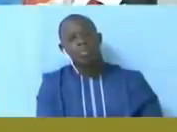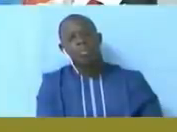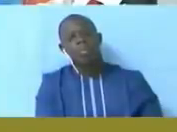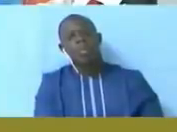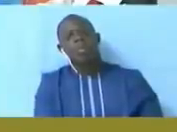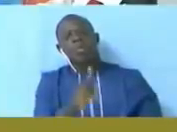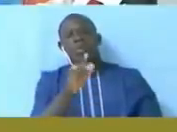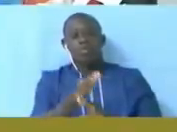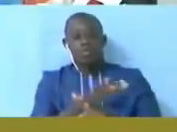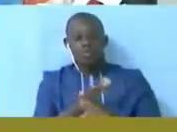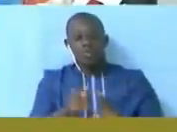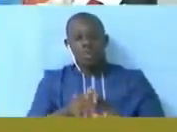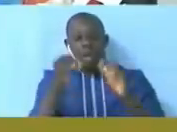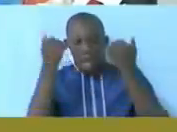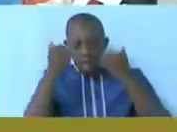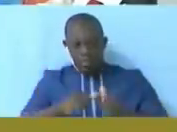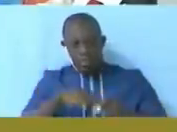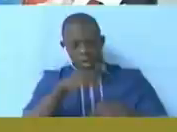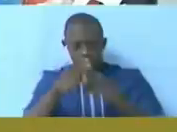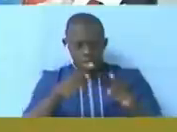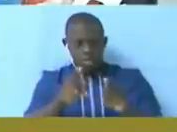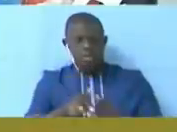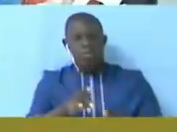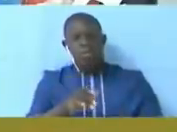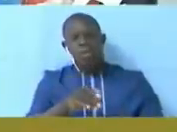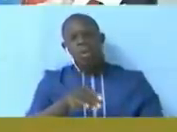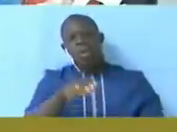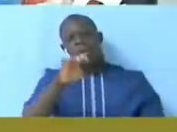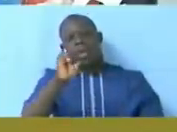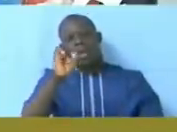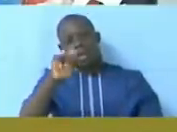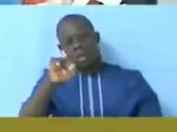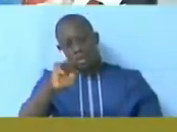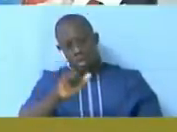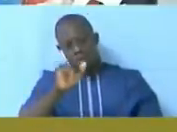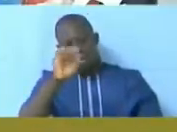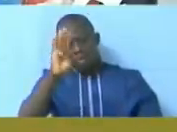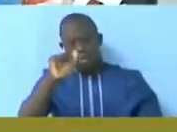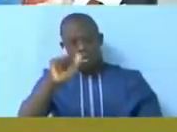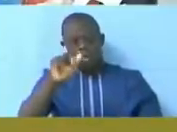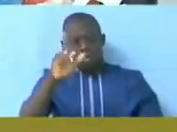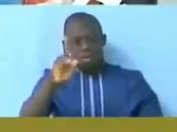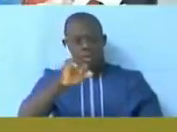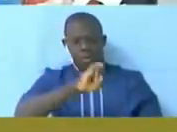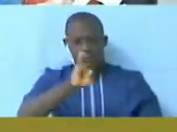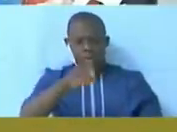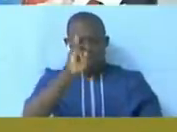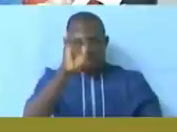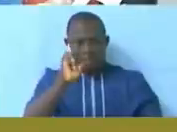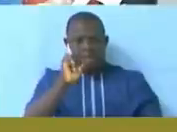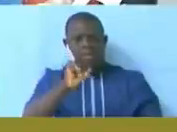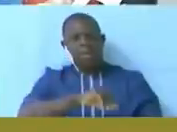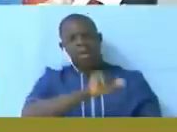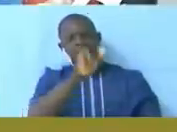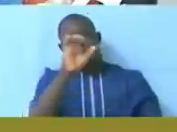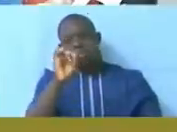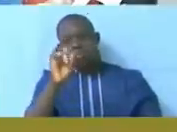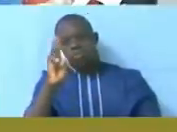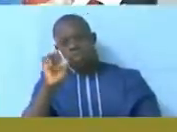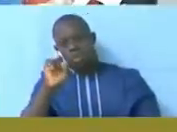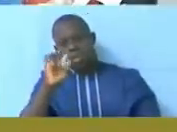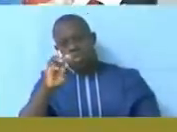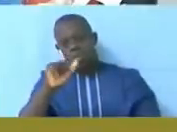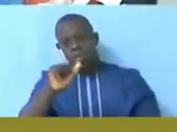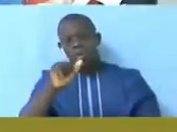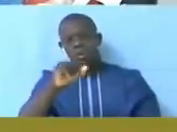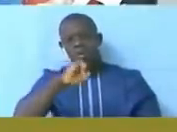ta diamol min kono wolem mi yalon ka kete num police la kunton kodi ka fa Ensa Baji aning Usman Jame.